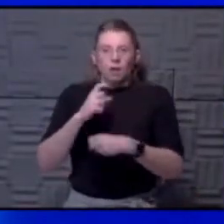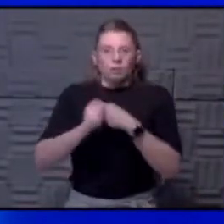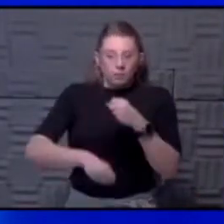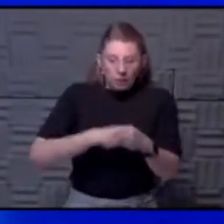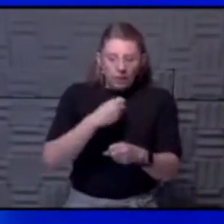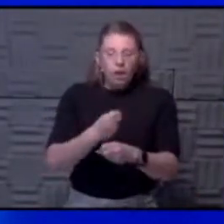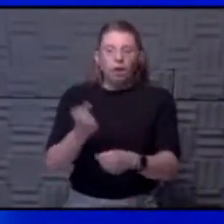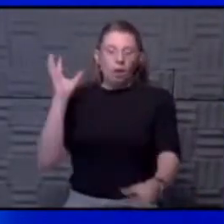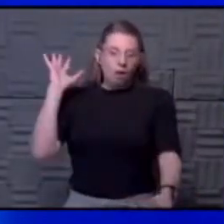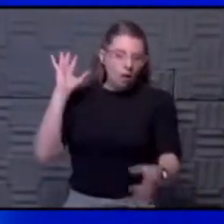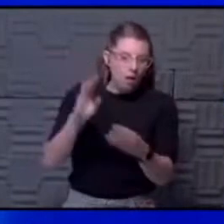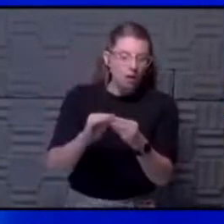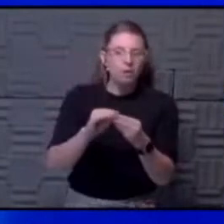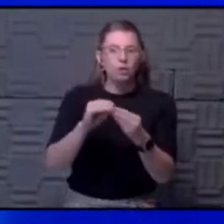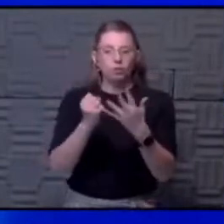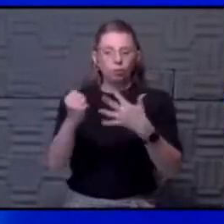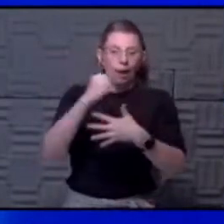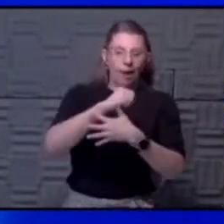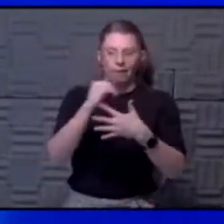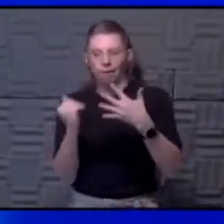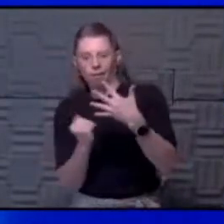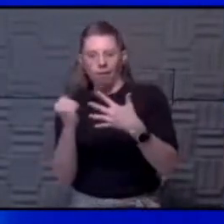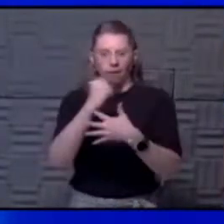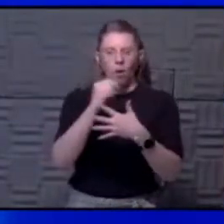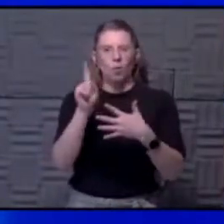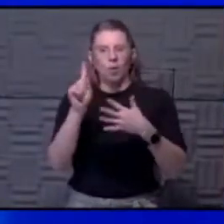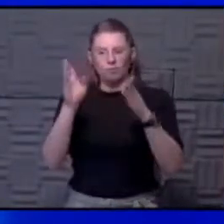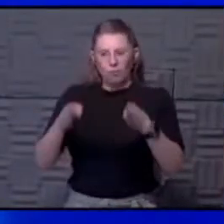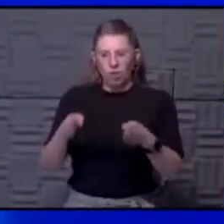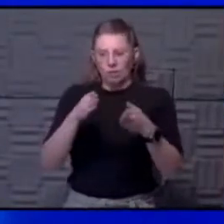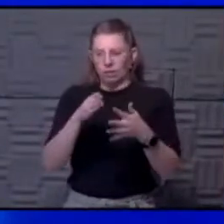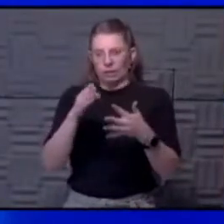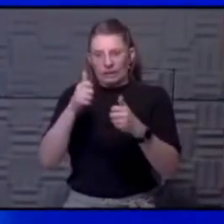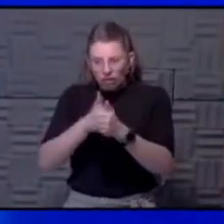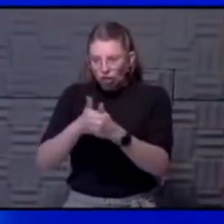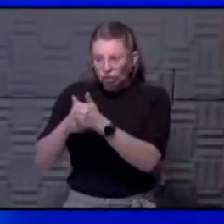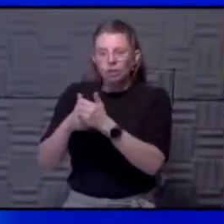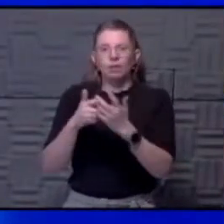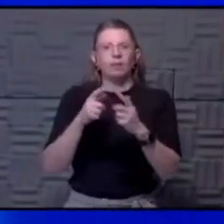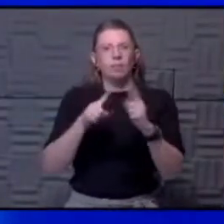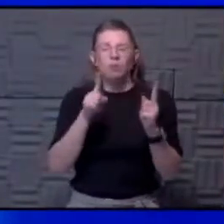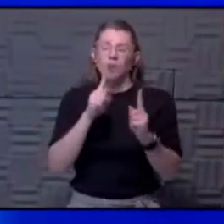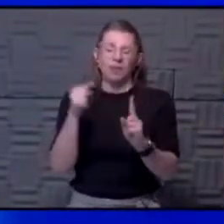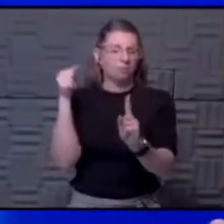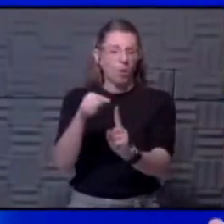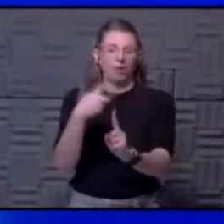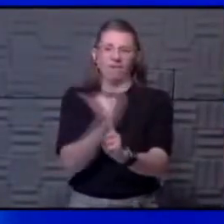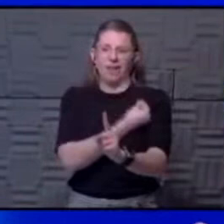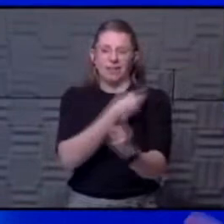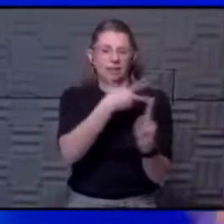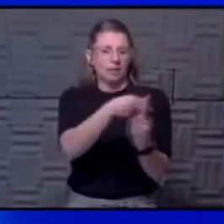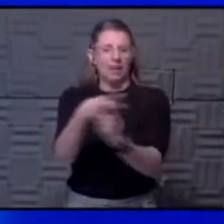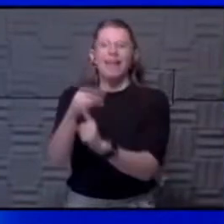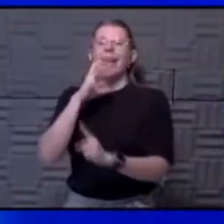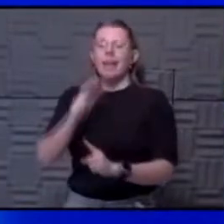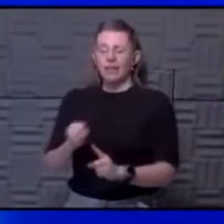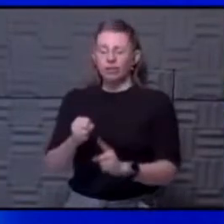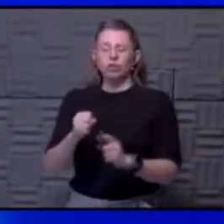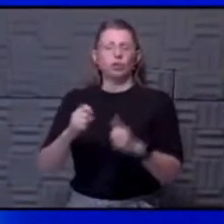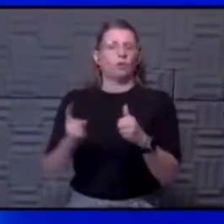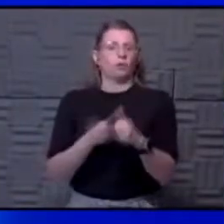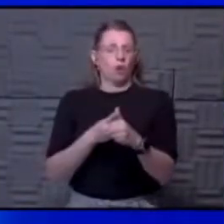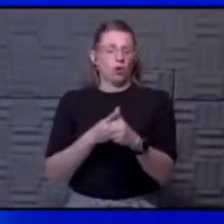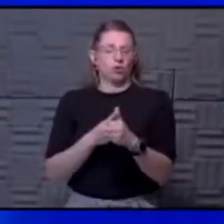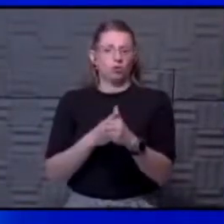these folks. I think at the end of the day, Hawkeye, what we try to do is get as much vaccine out to as many people as possible. I think age was a great initial